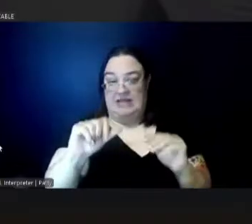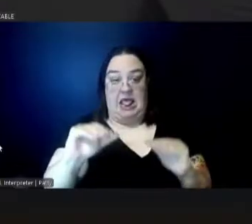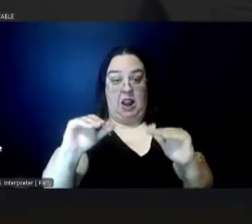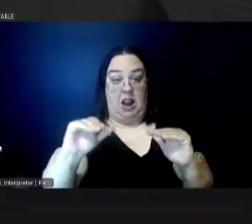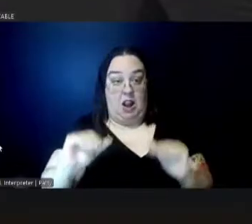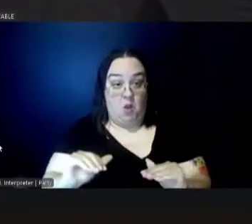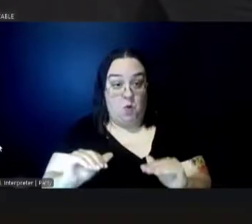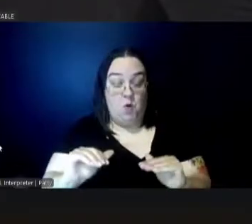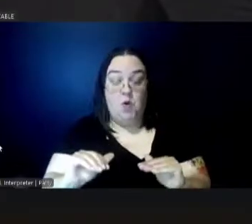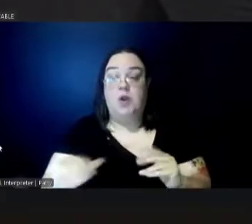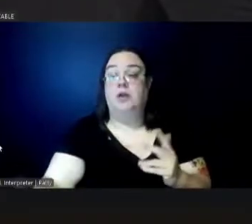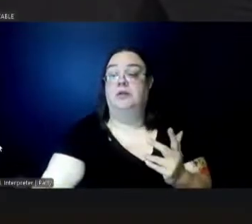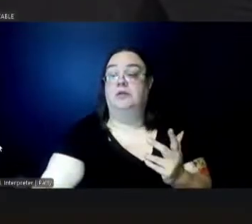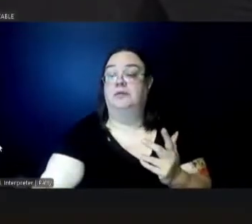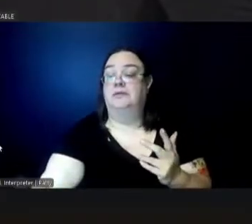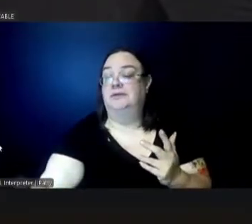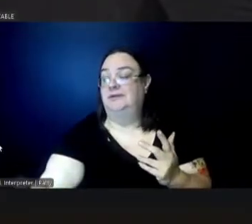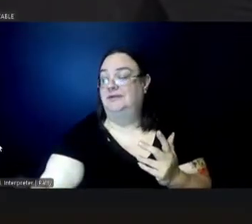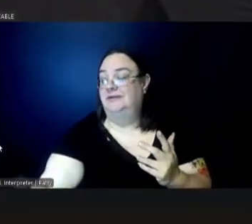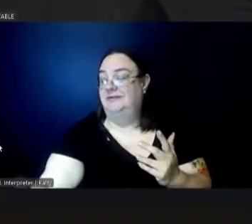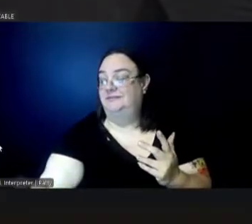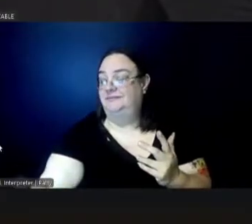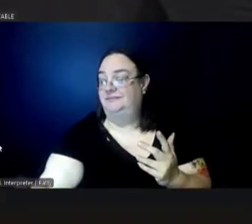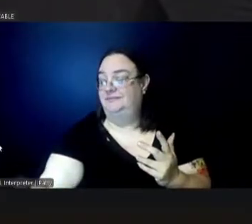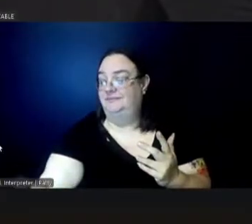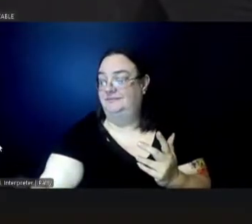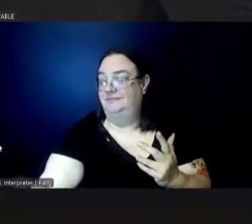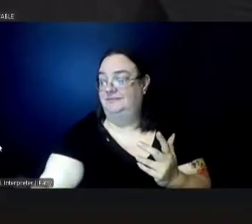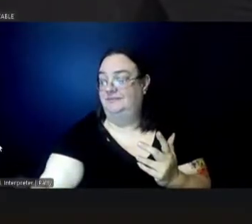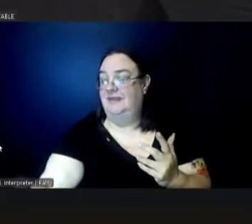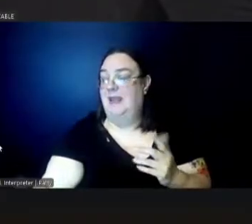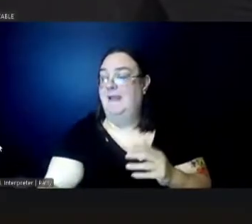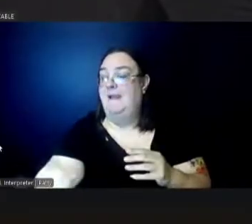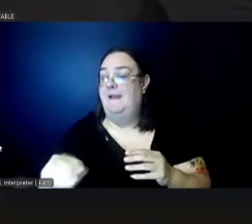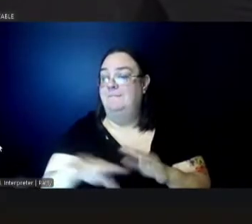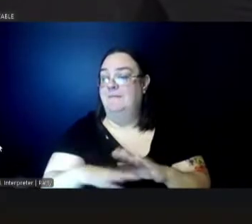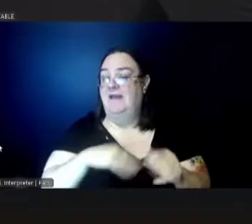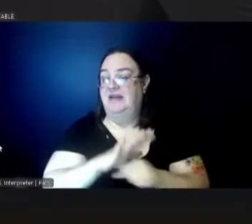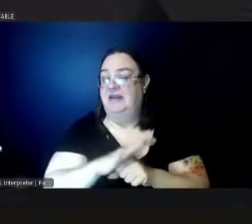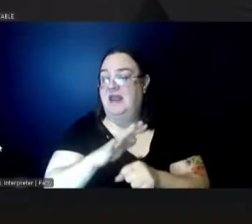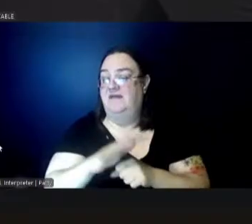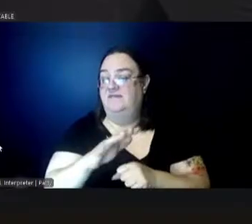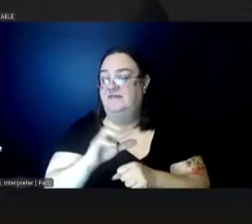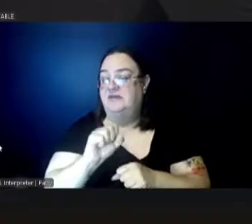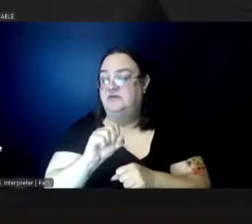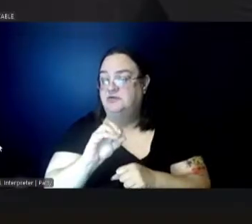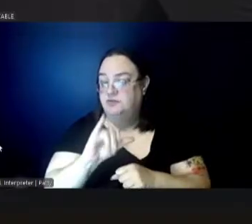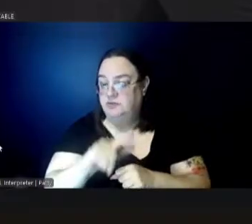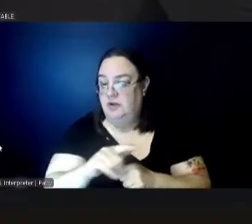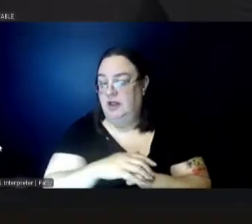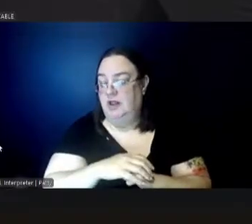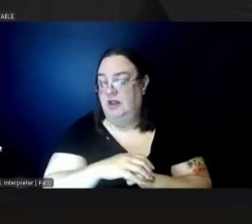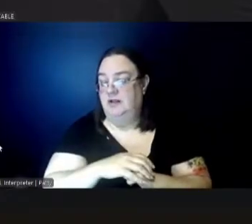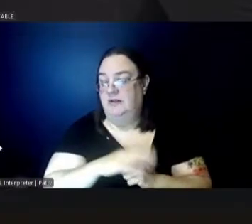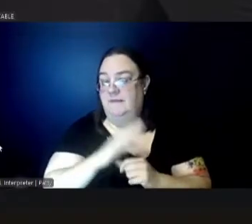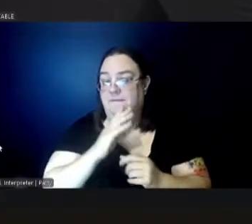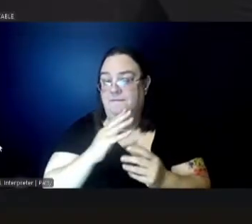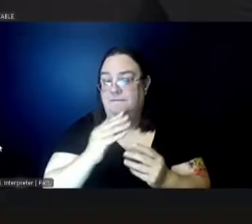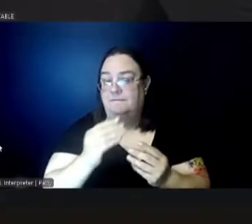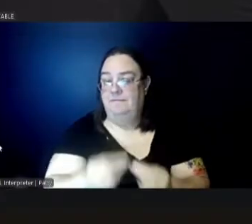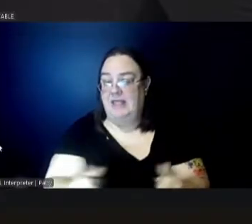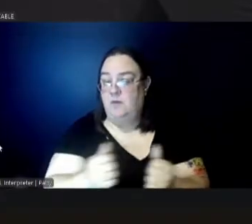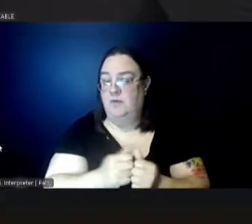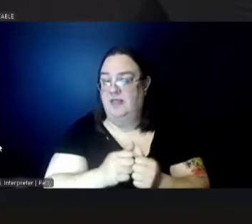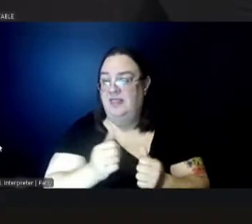basically bury them with enough soil to support sod, so it would blend into the adjacent, and it would look